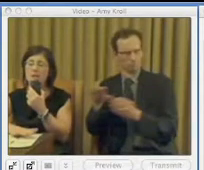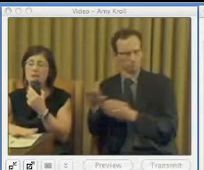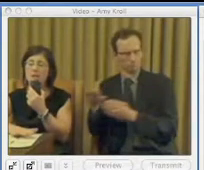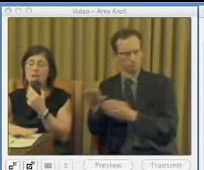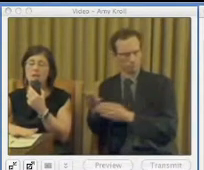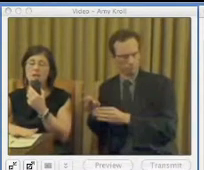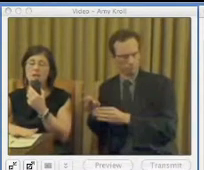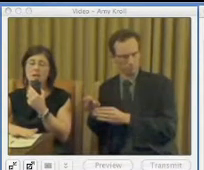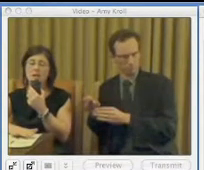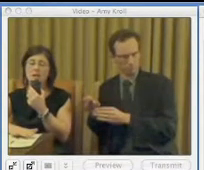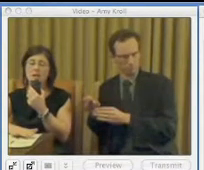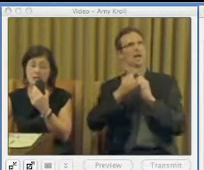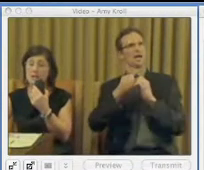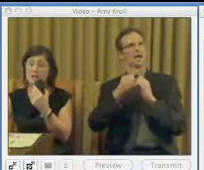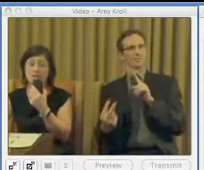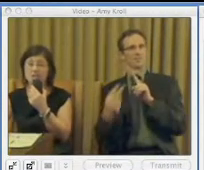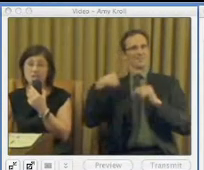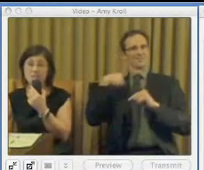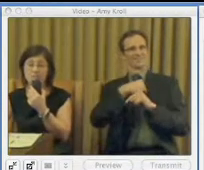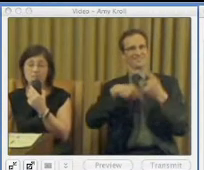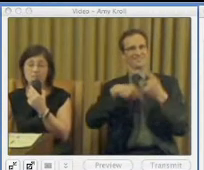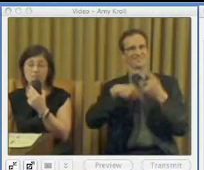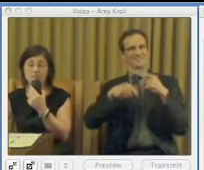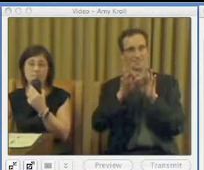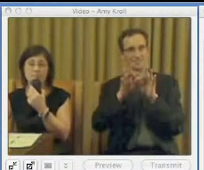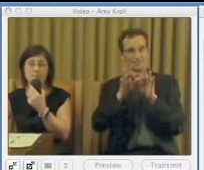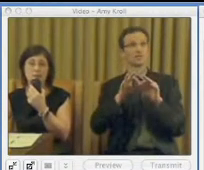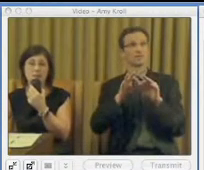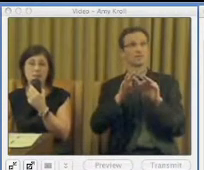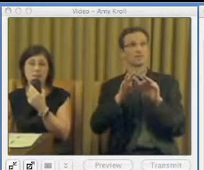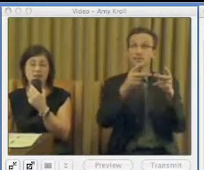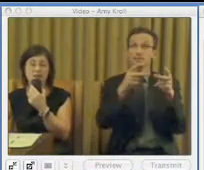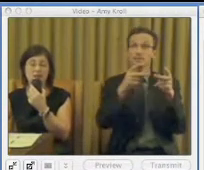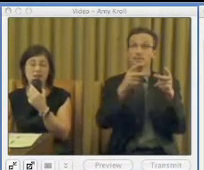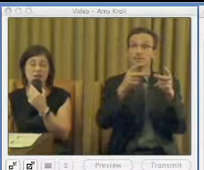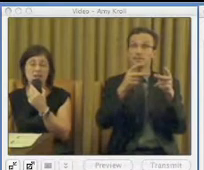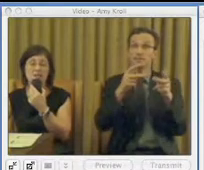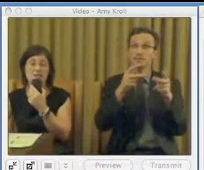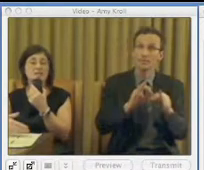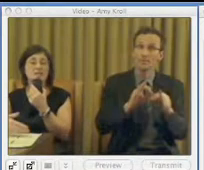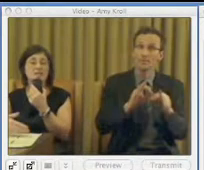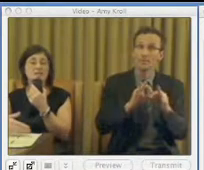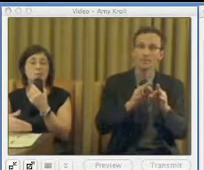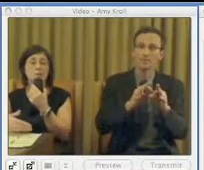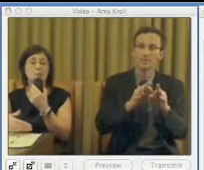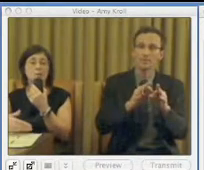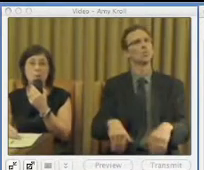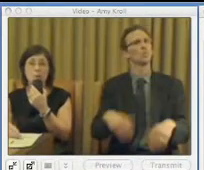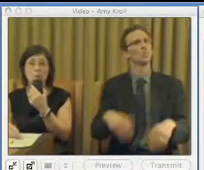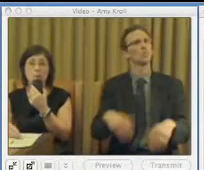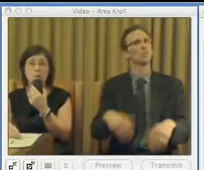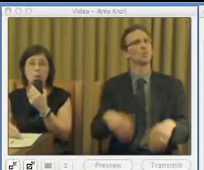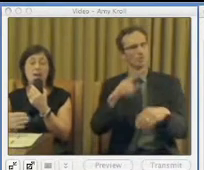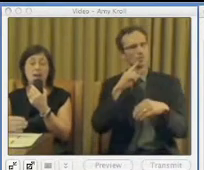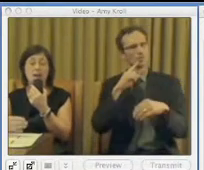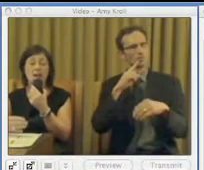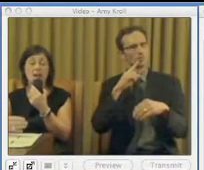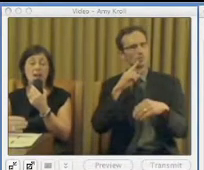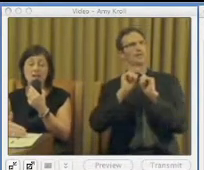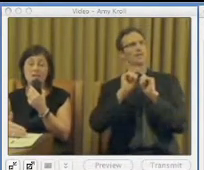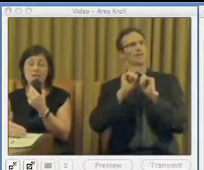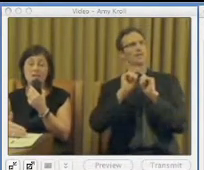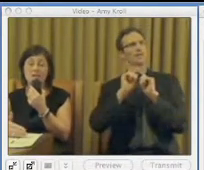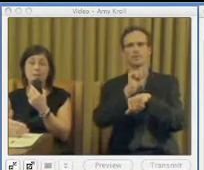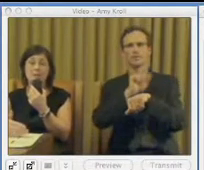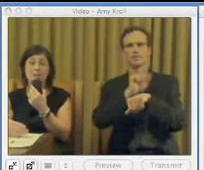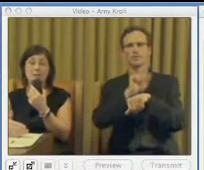interpreters. The setting, yes, that's relevant. That does influence the way that we work, the way